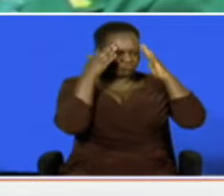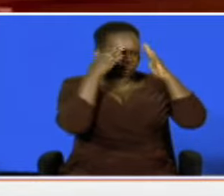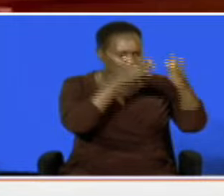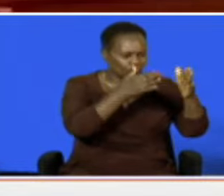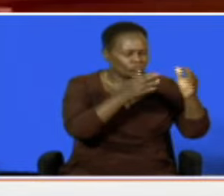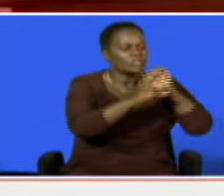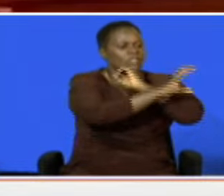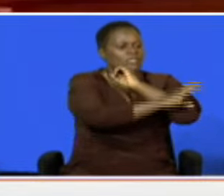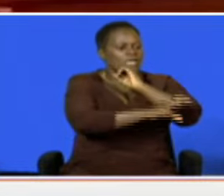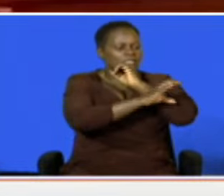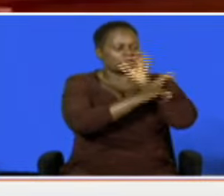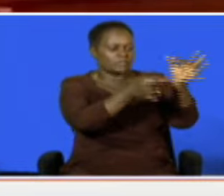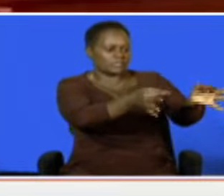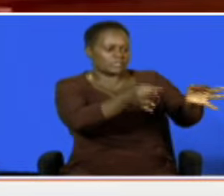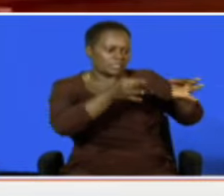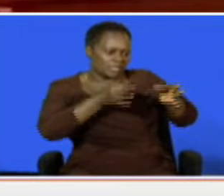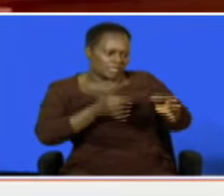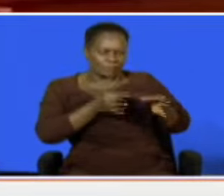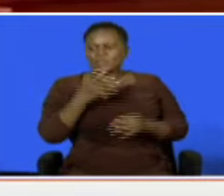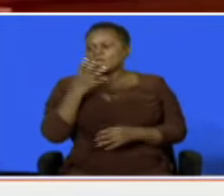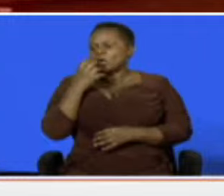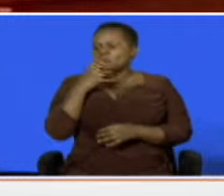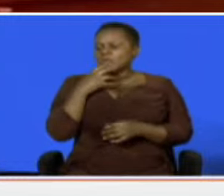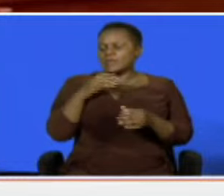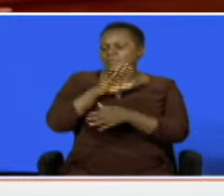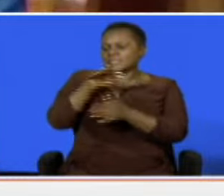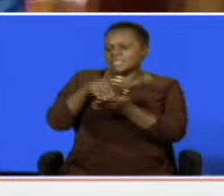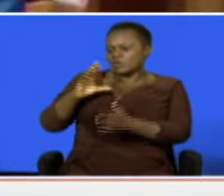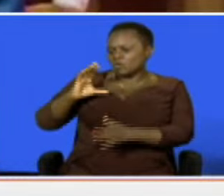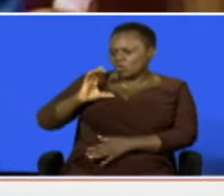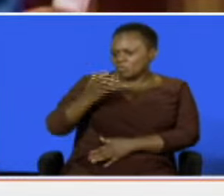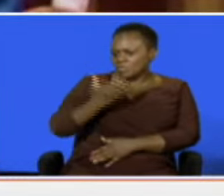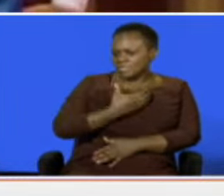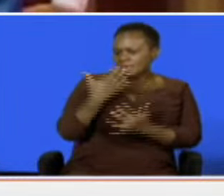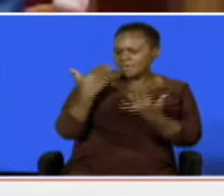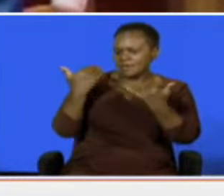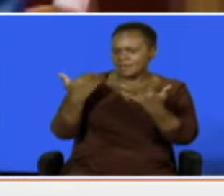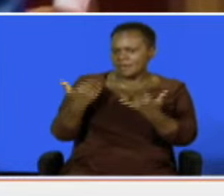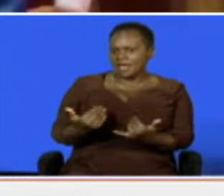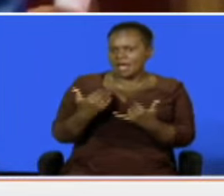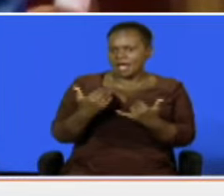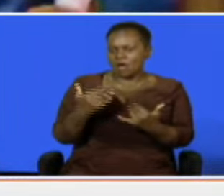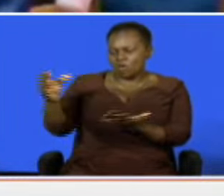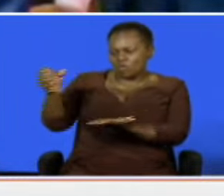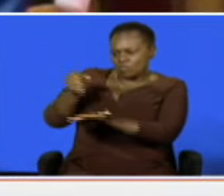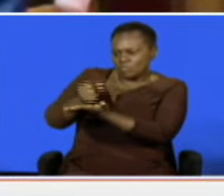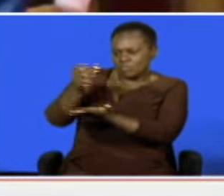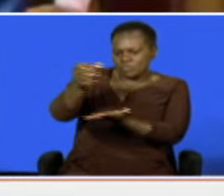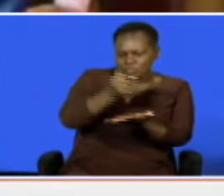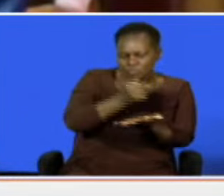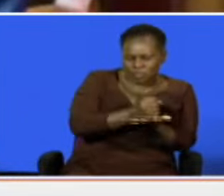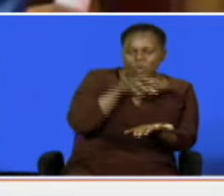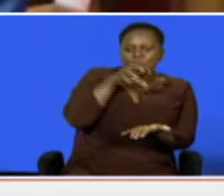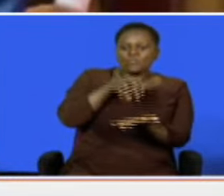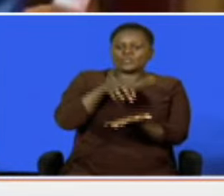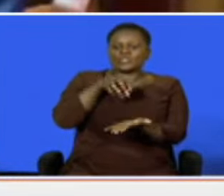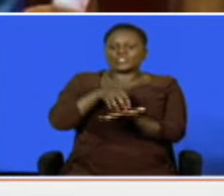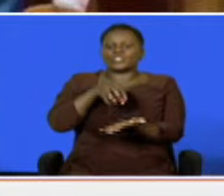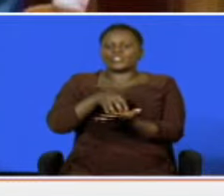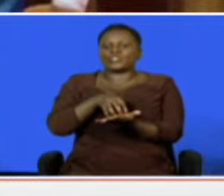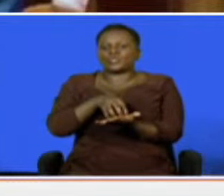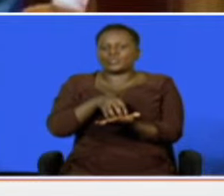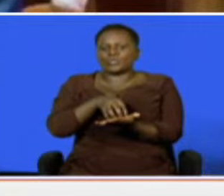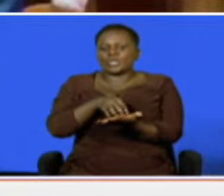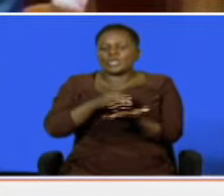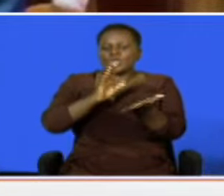the country's chief treasurer, the ODM Central Committee has moved to fill the void left at its helm